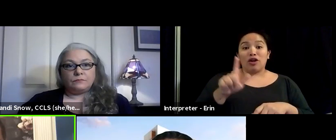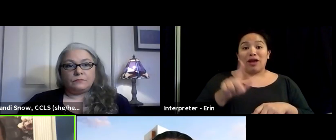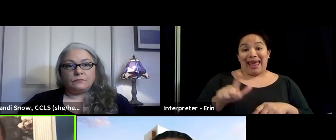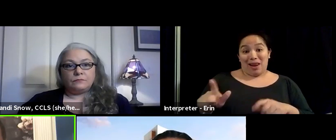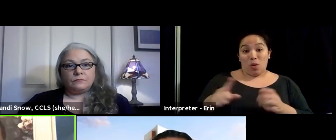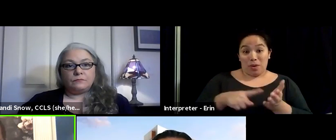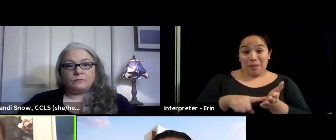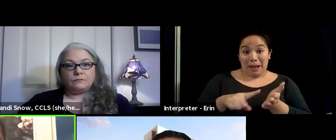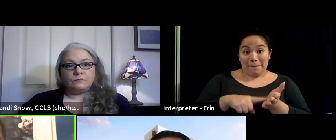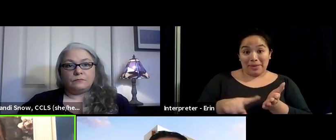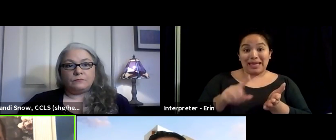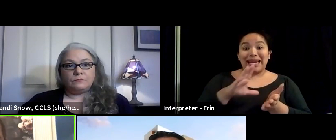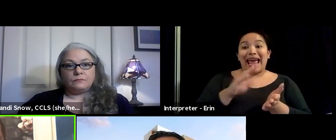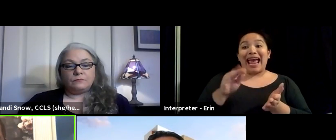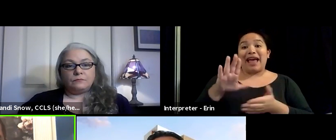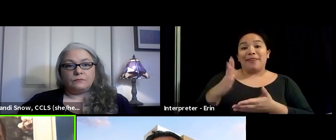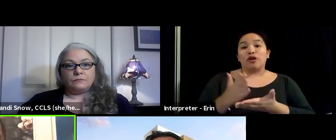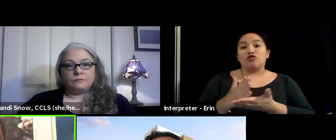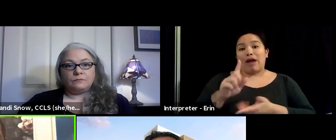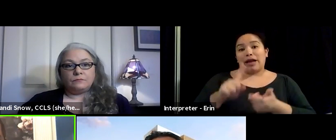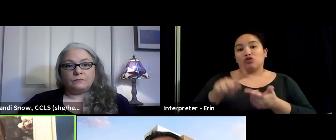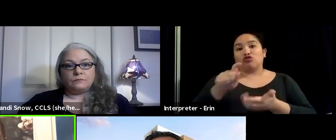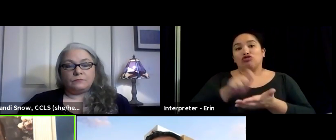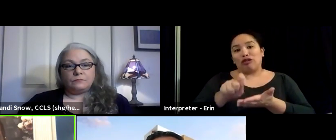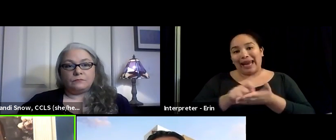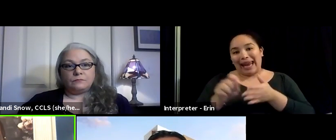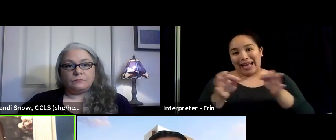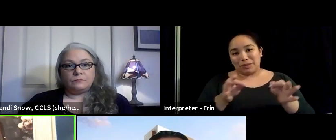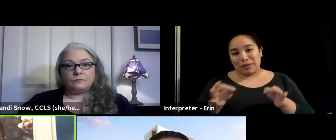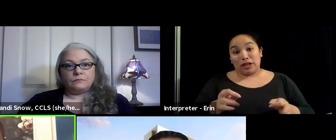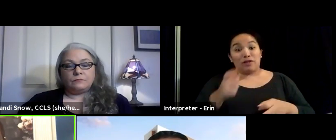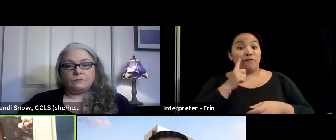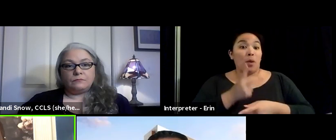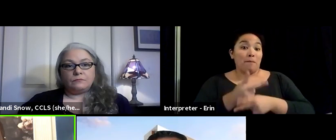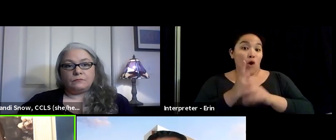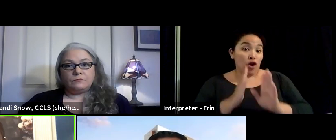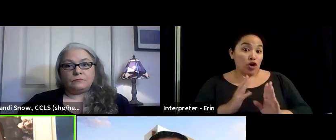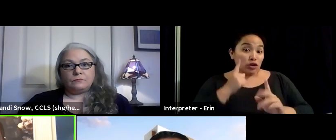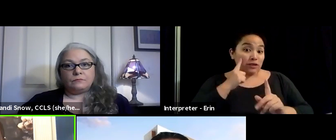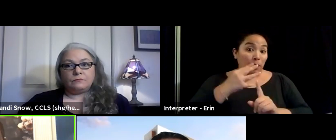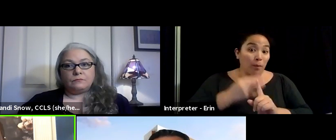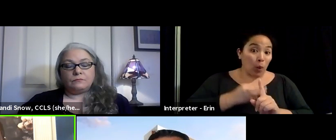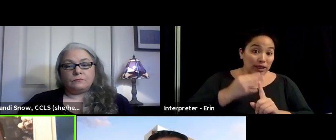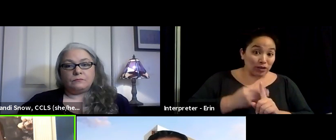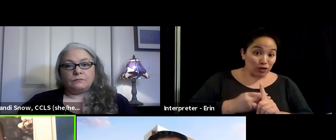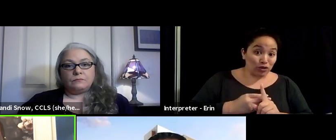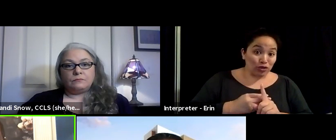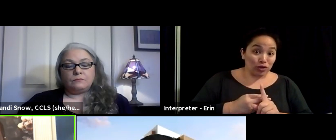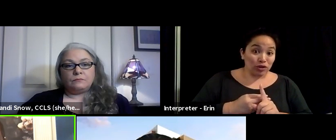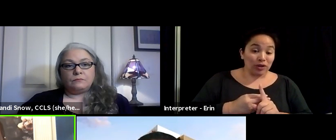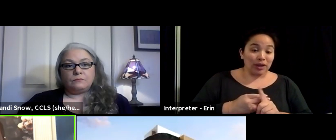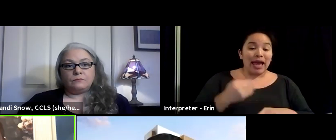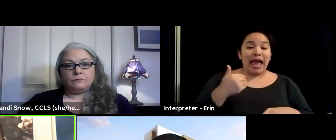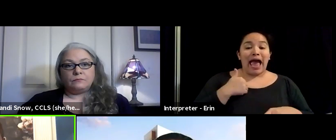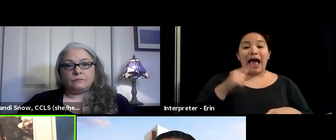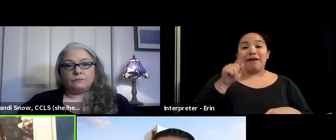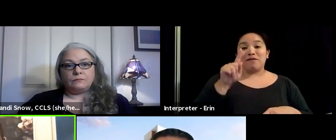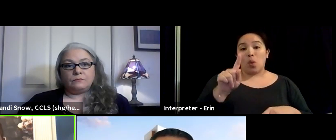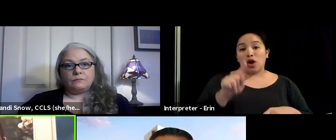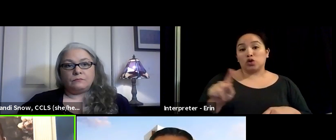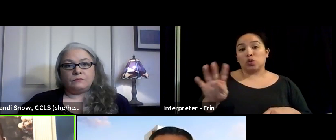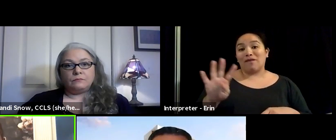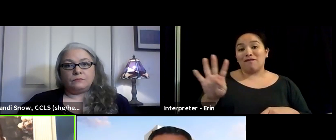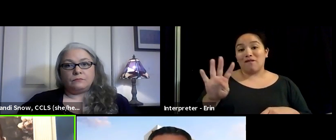and a right to a written explanation for borrowers with mortgages on properties with 1 to 4